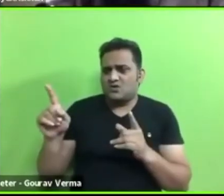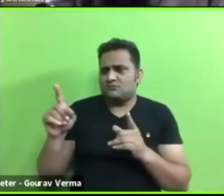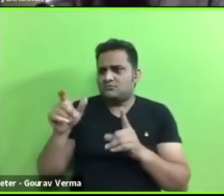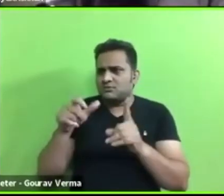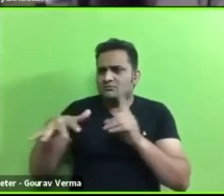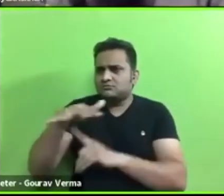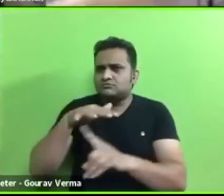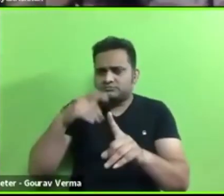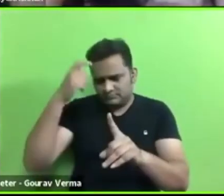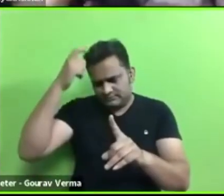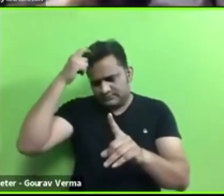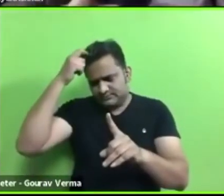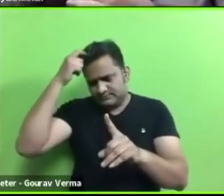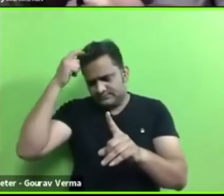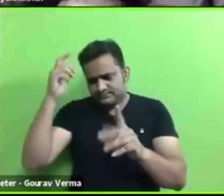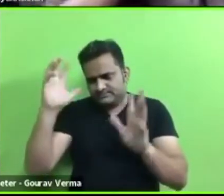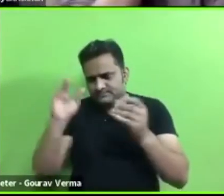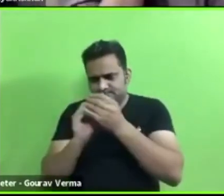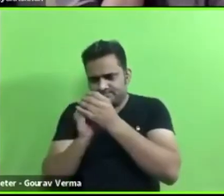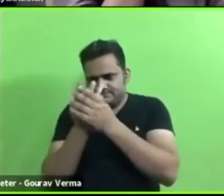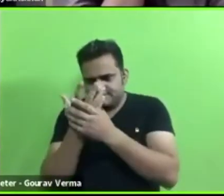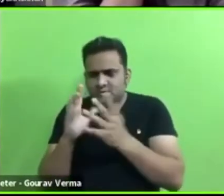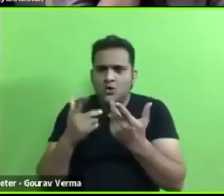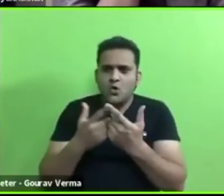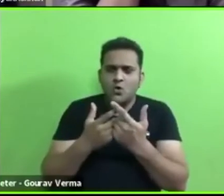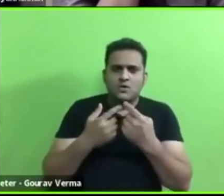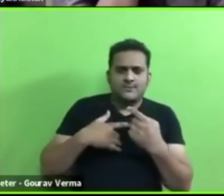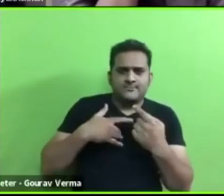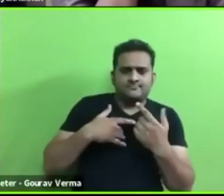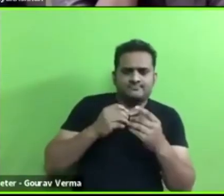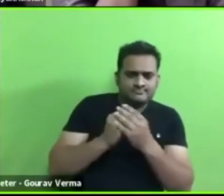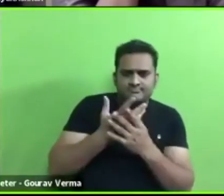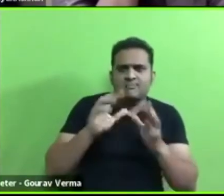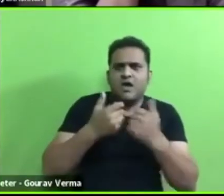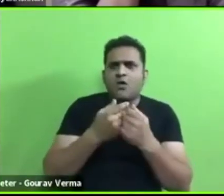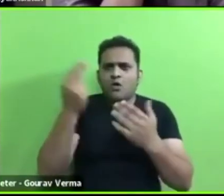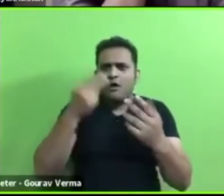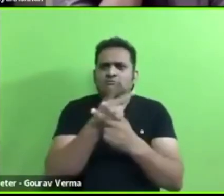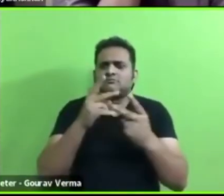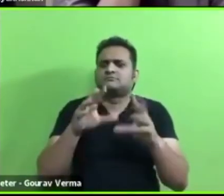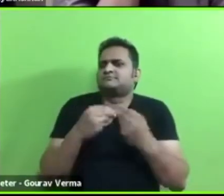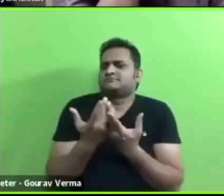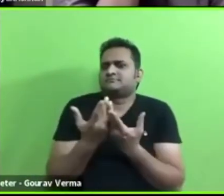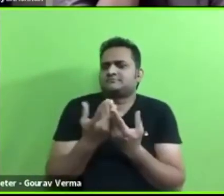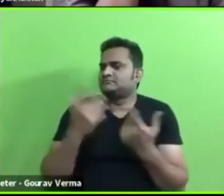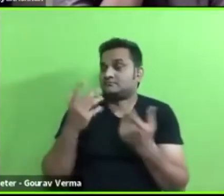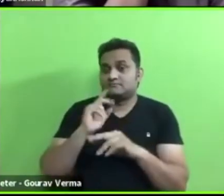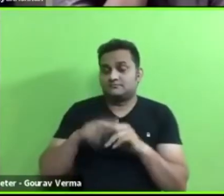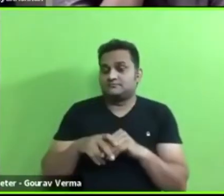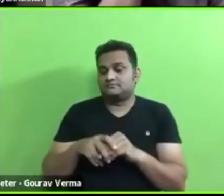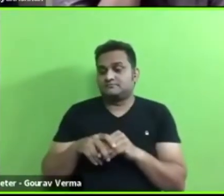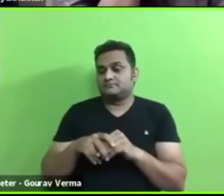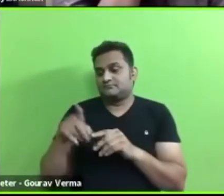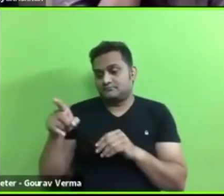brain cells to welcome the art of the polluted? Yeah. Because that's the filthy